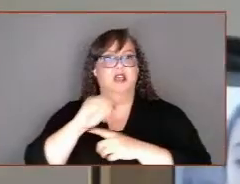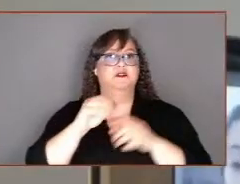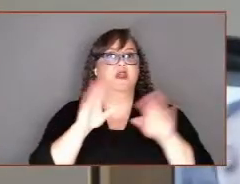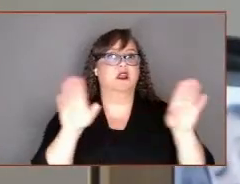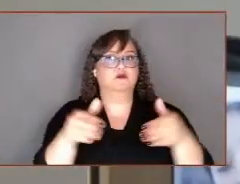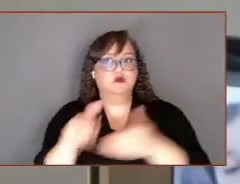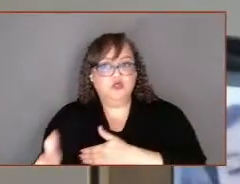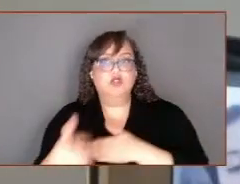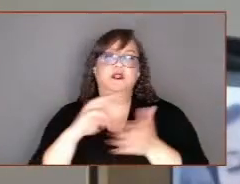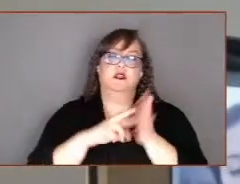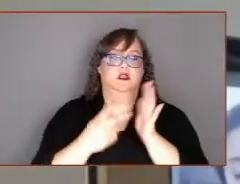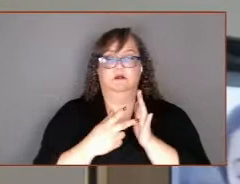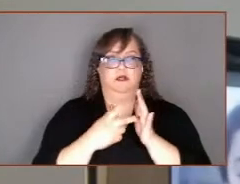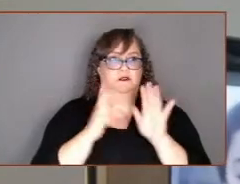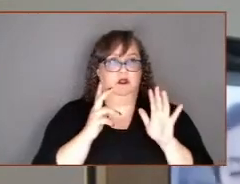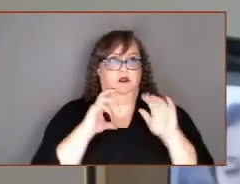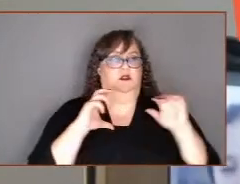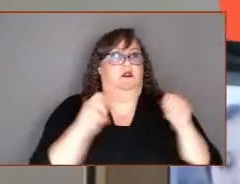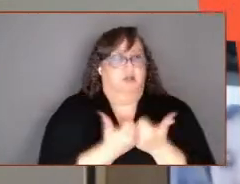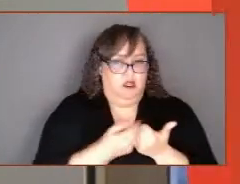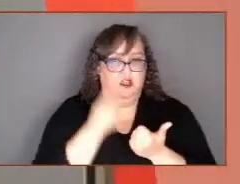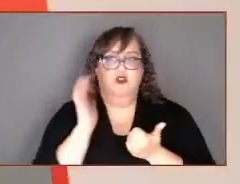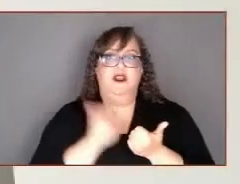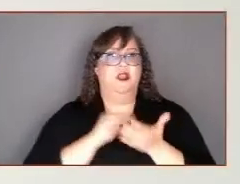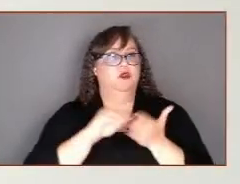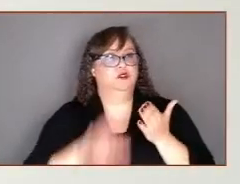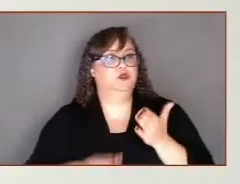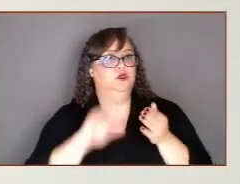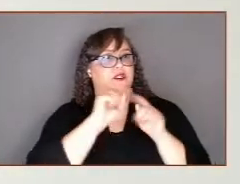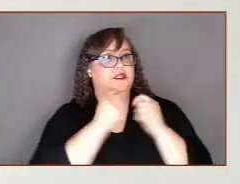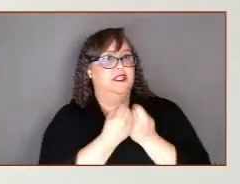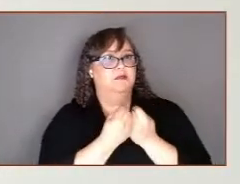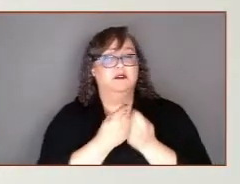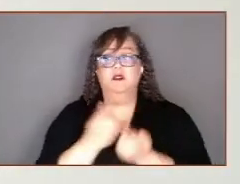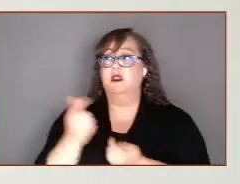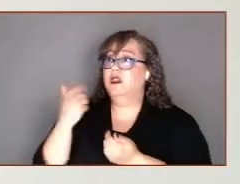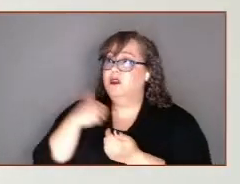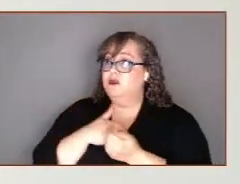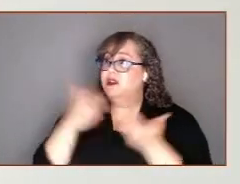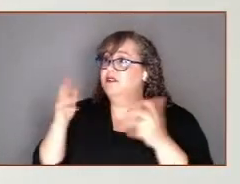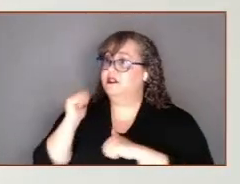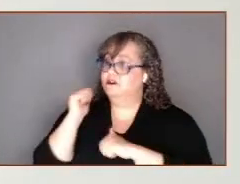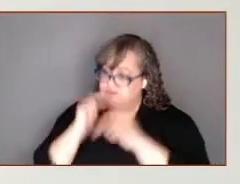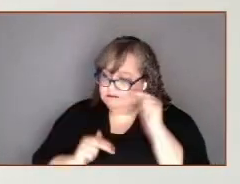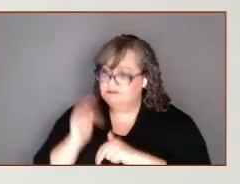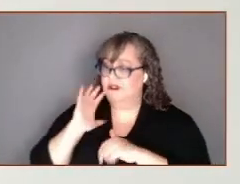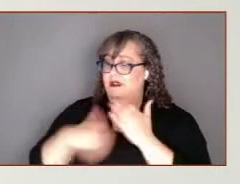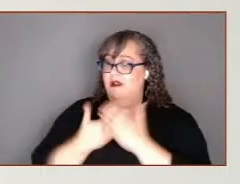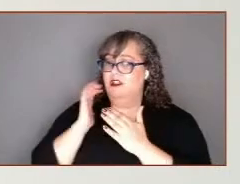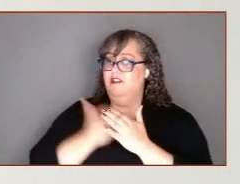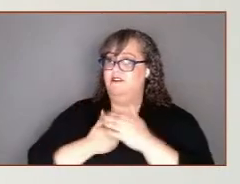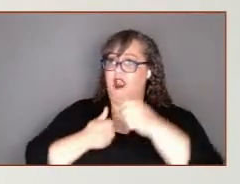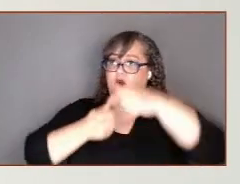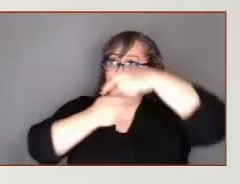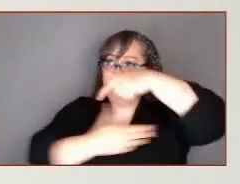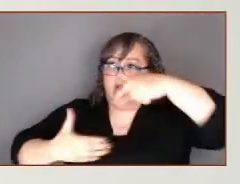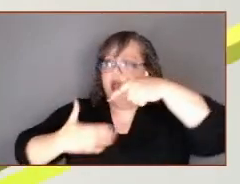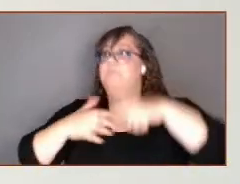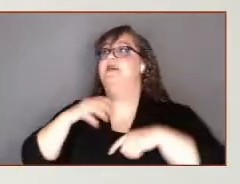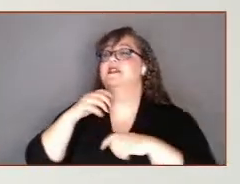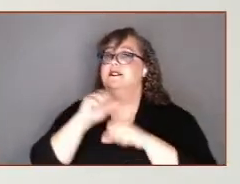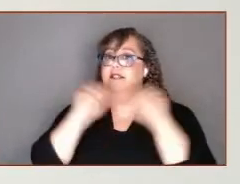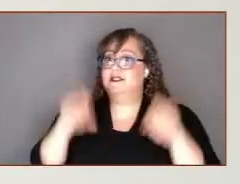Challenge student teams. We had constructed all of our subsystems. We were in the middle of putting them together when everything